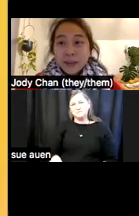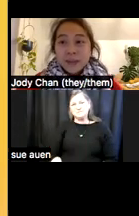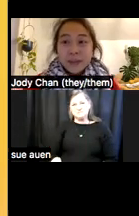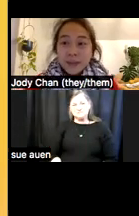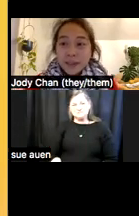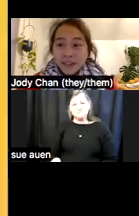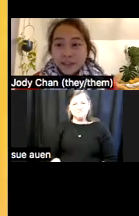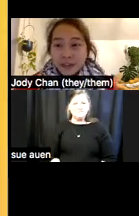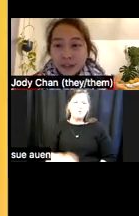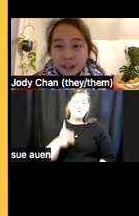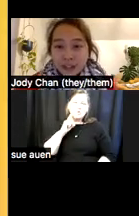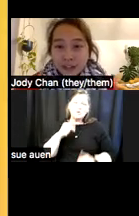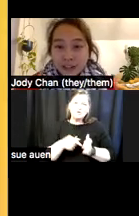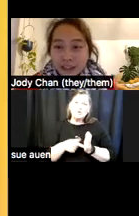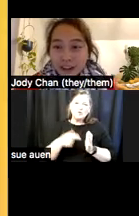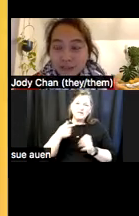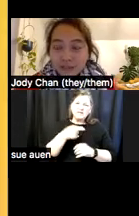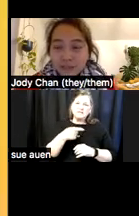So we'll do this for,